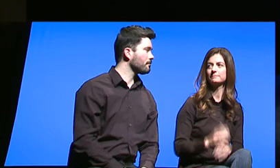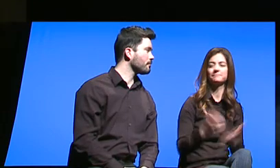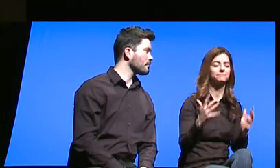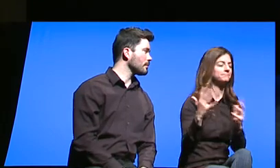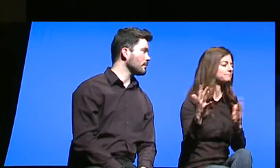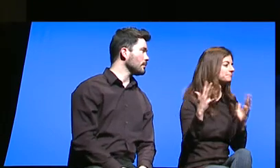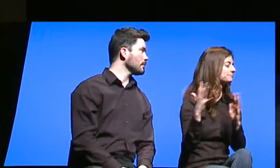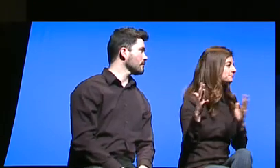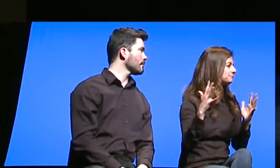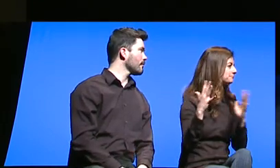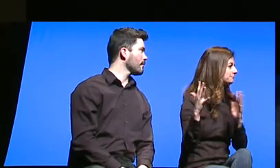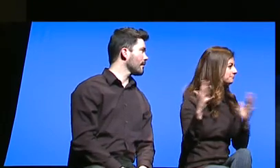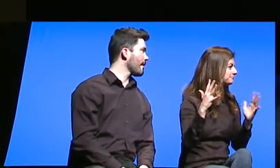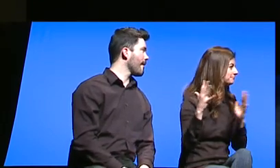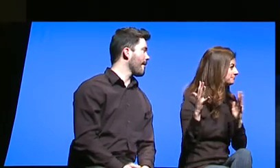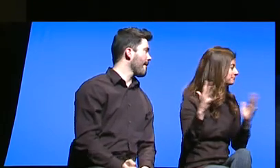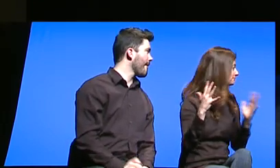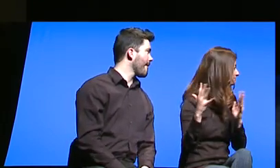So,